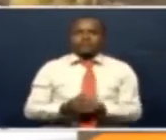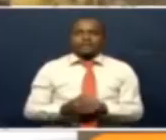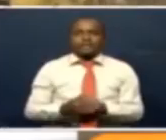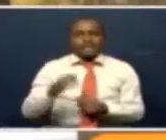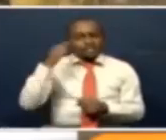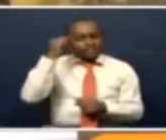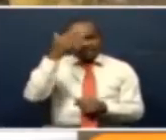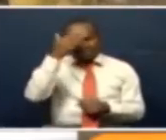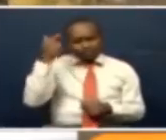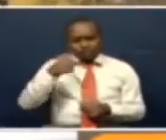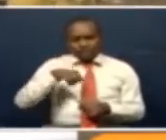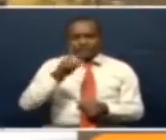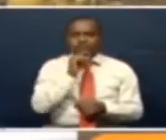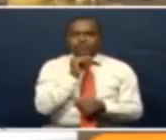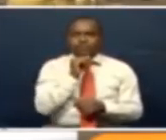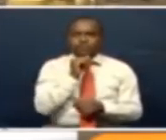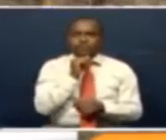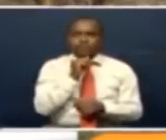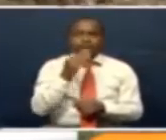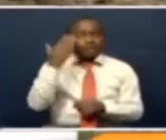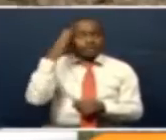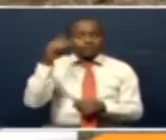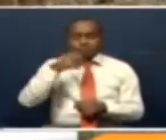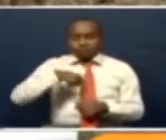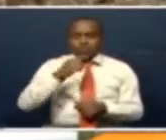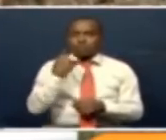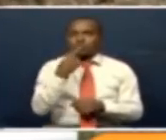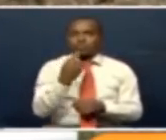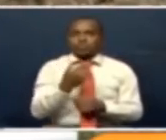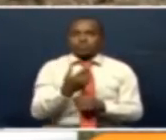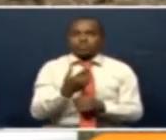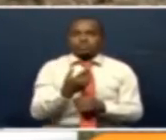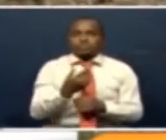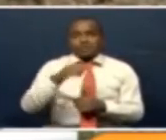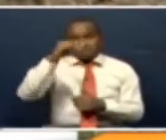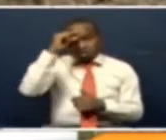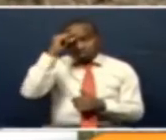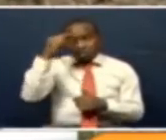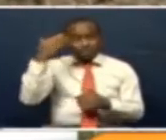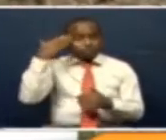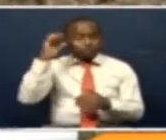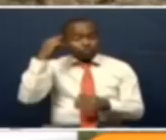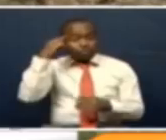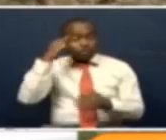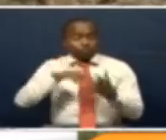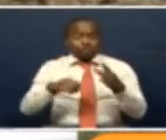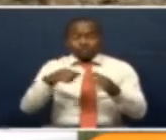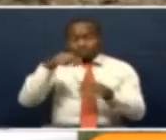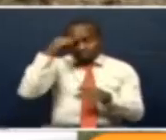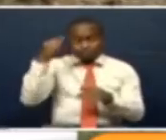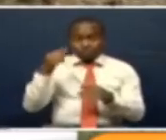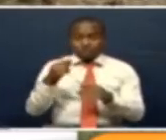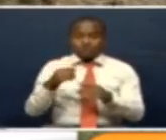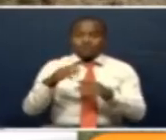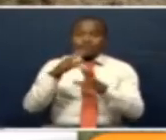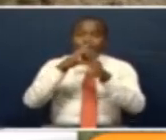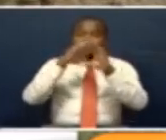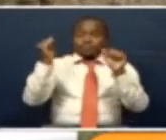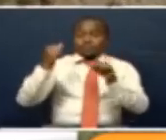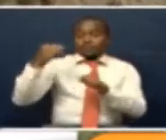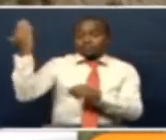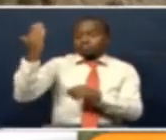kabisa, hatujulikani sisi ni watu gani. Serikali hatujui wanatufikiria nini kwa sababu kwa ujumbe wa rais